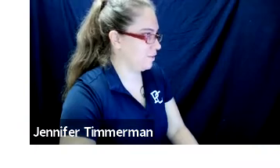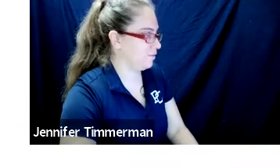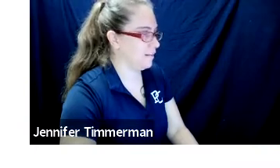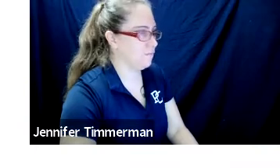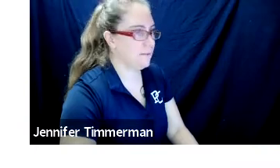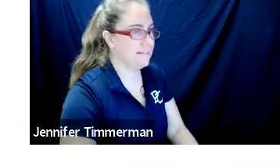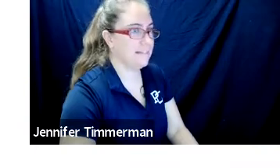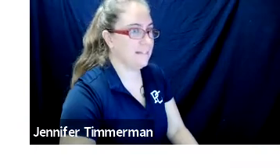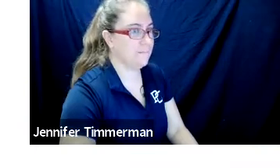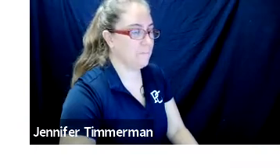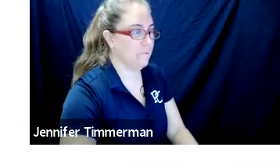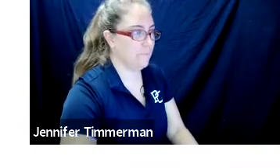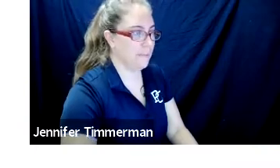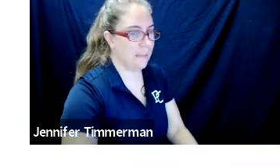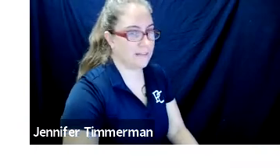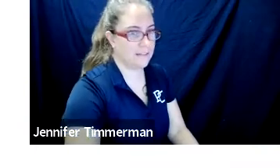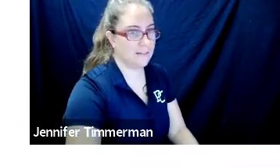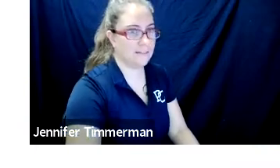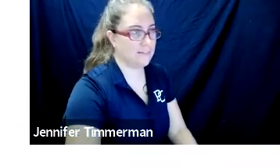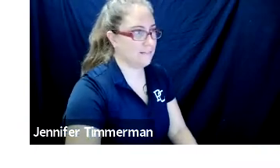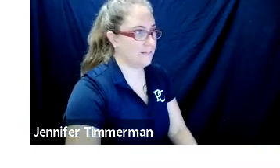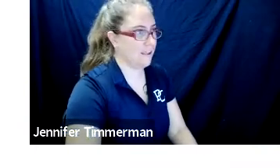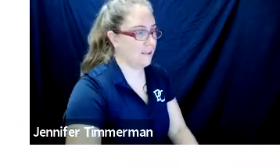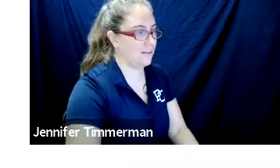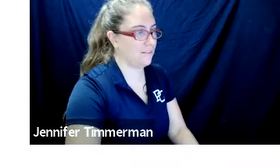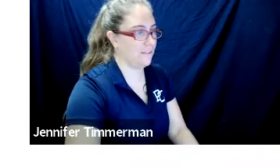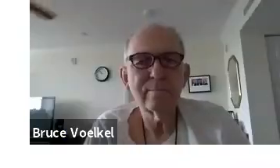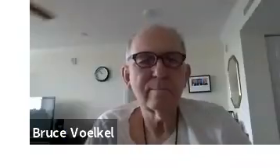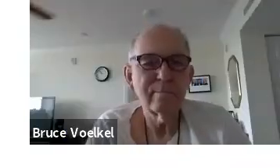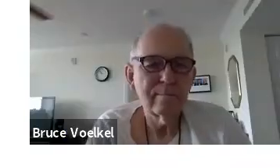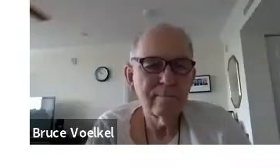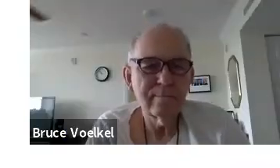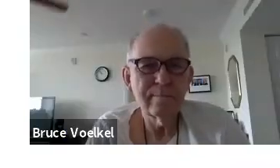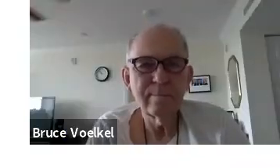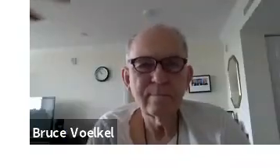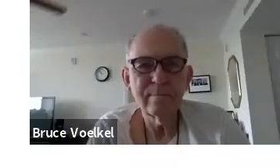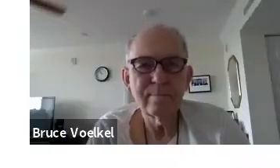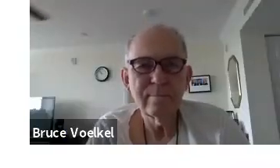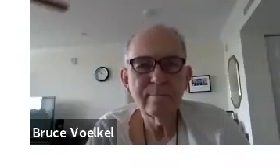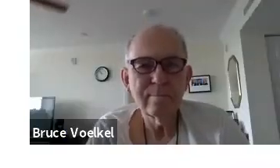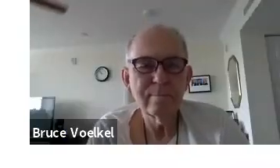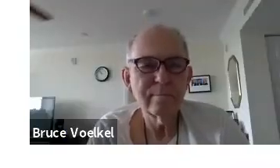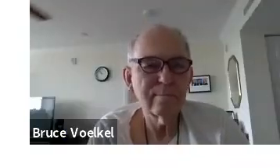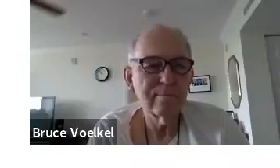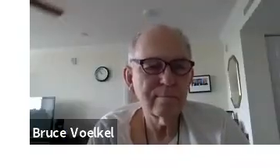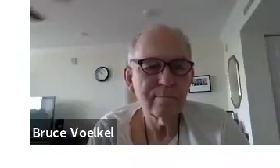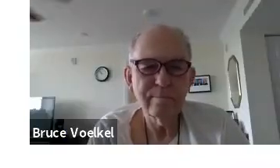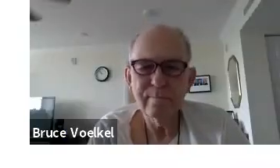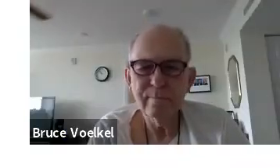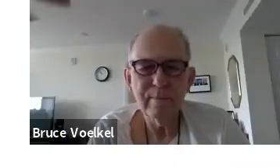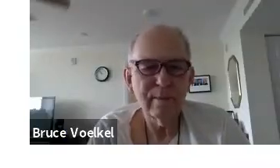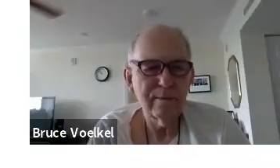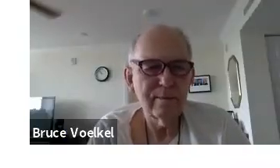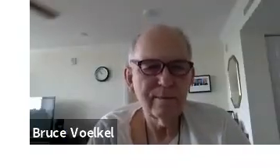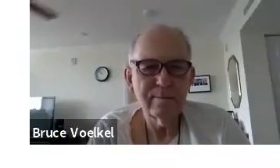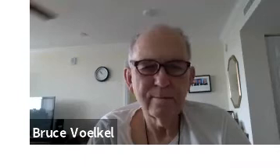There we go. Can everybody see both me and Dennis and the PowerPoint all at once?